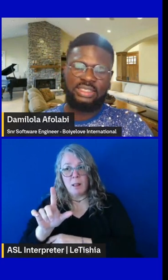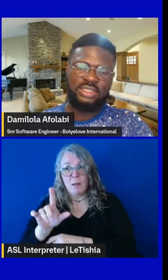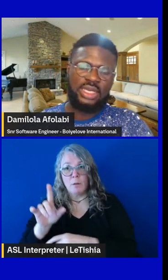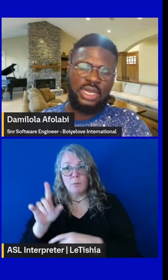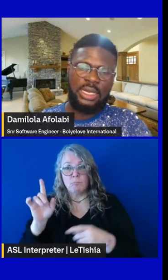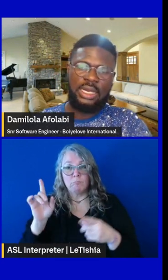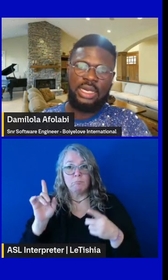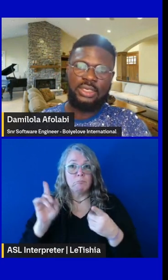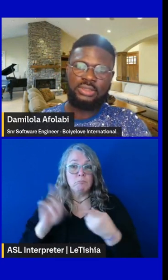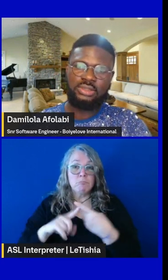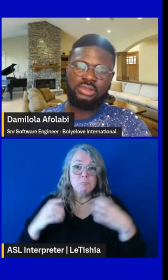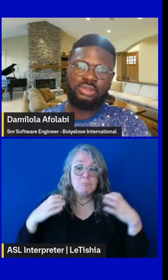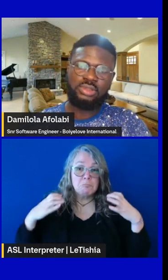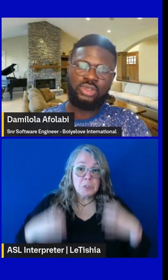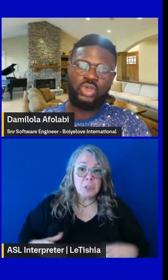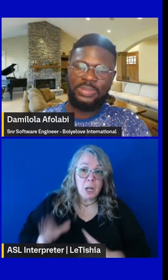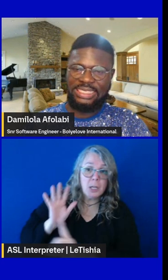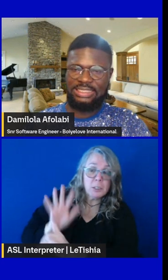clients'